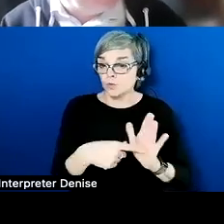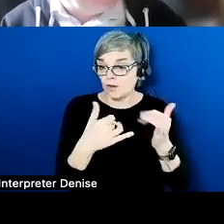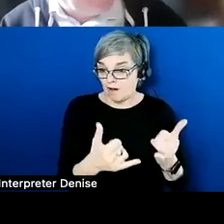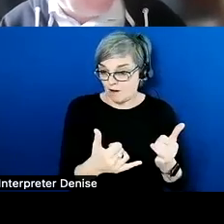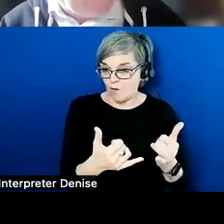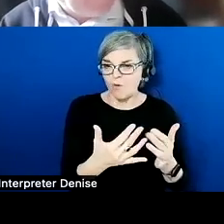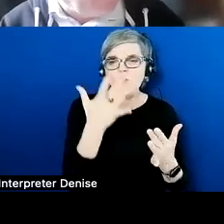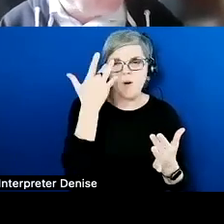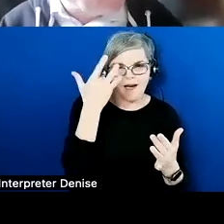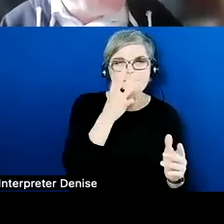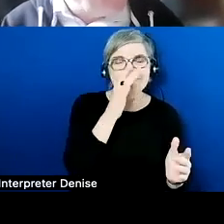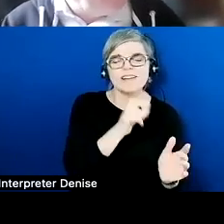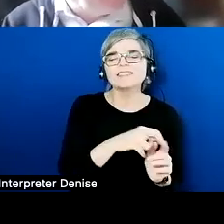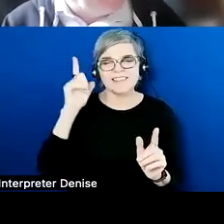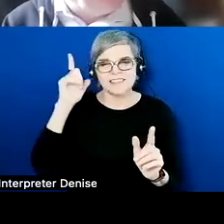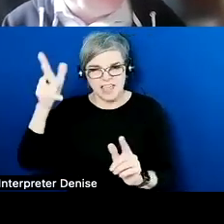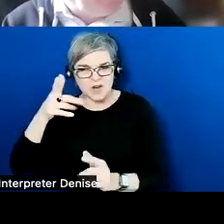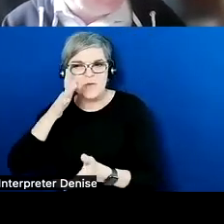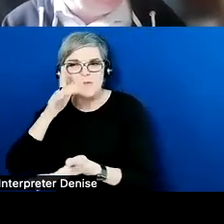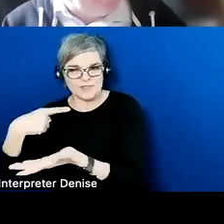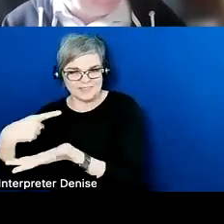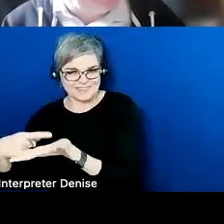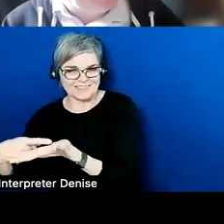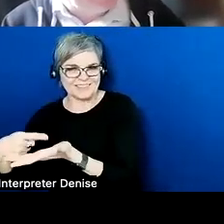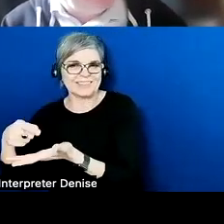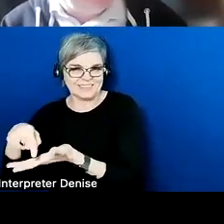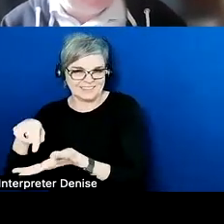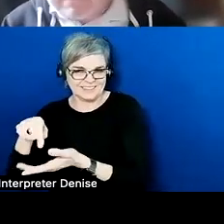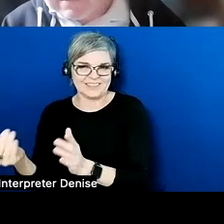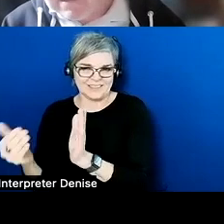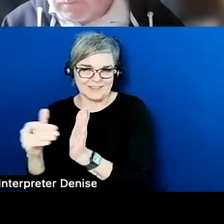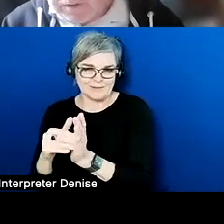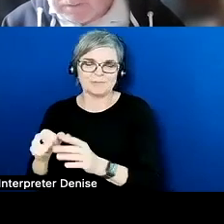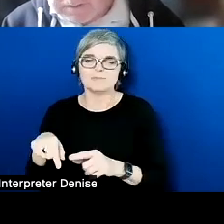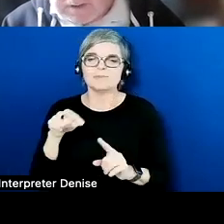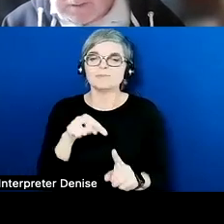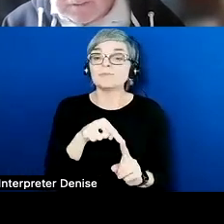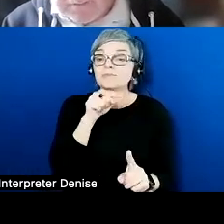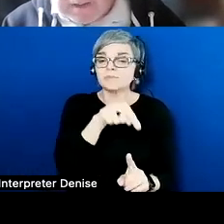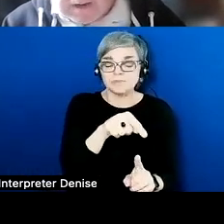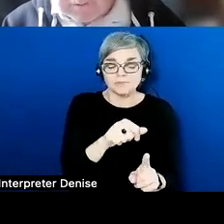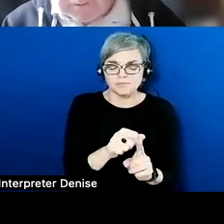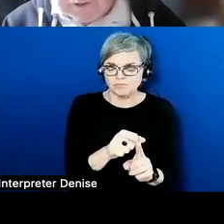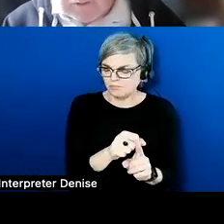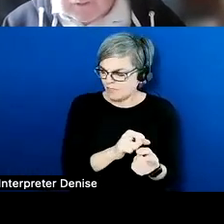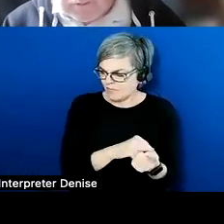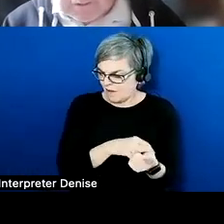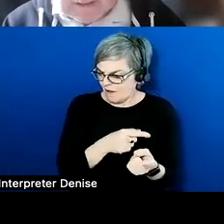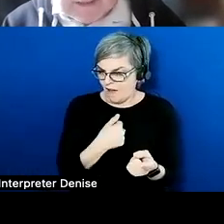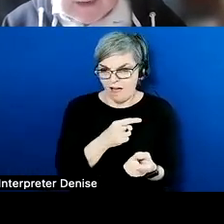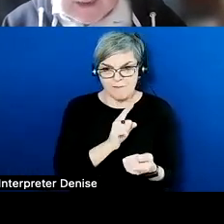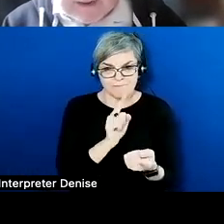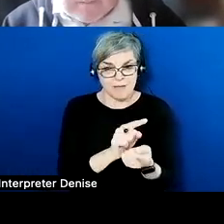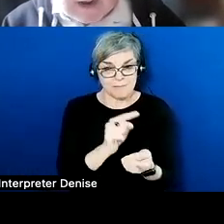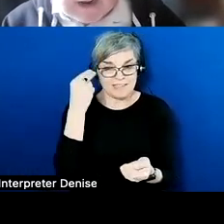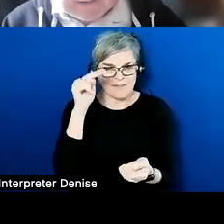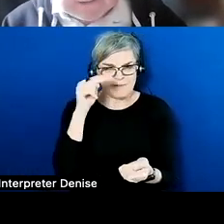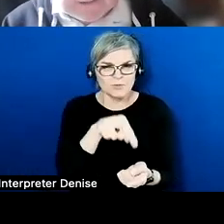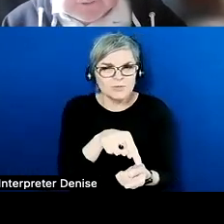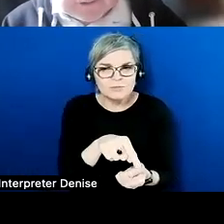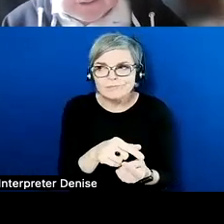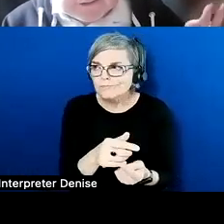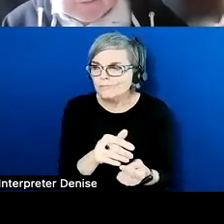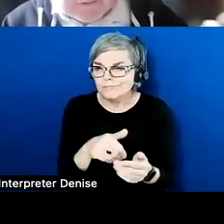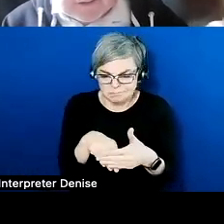this is one of the earliest kind of interactions. I first met him when he was about 3 hours old, and